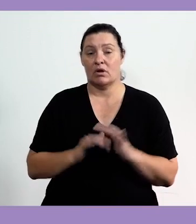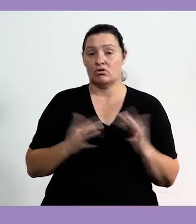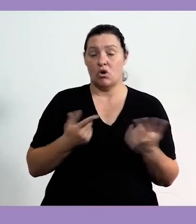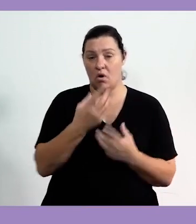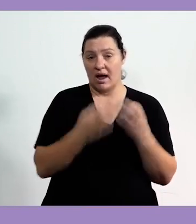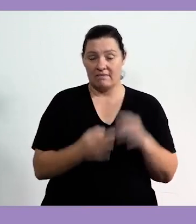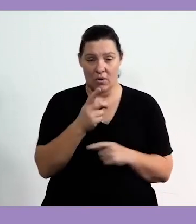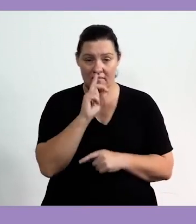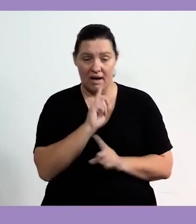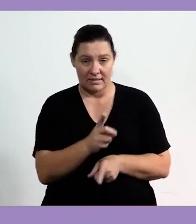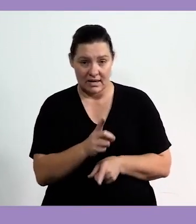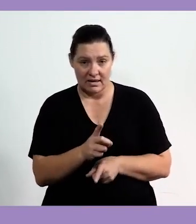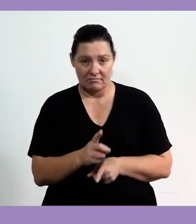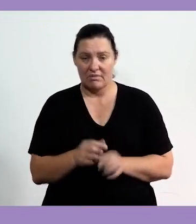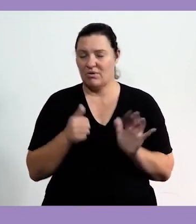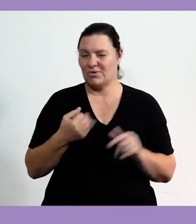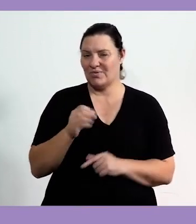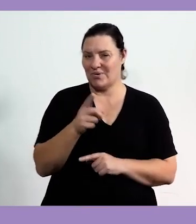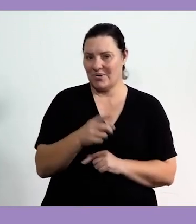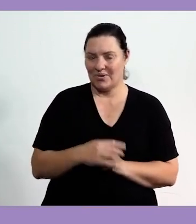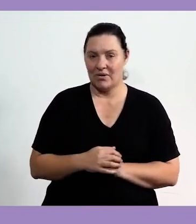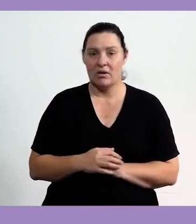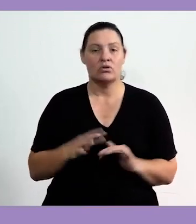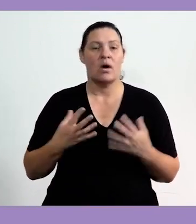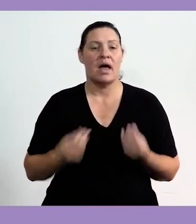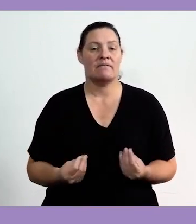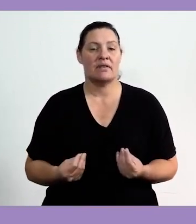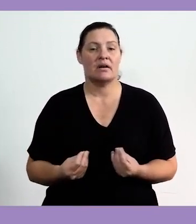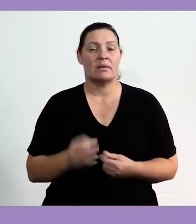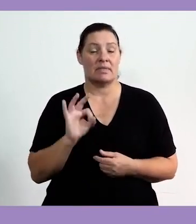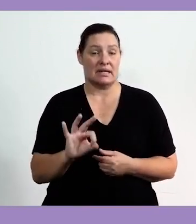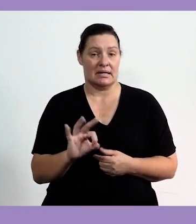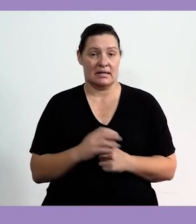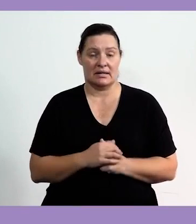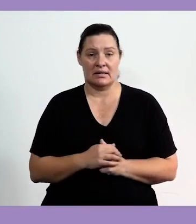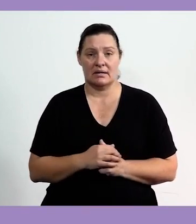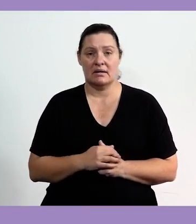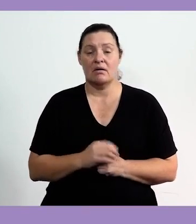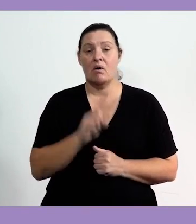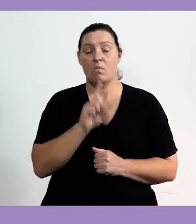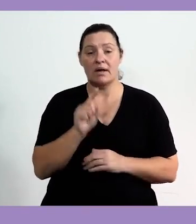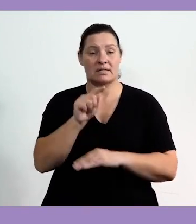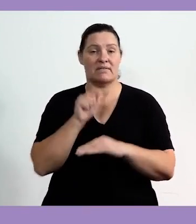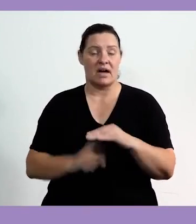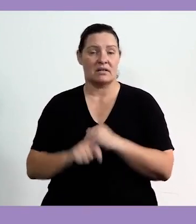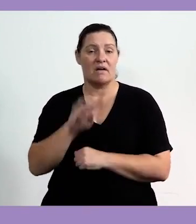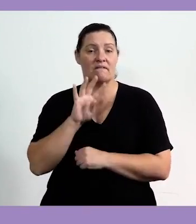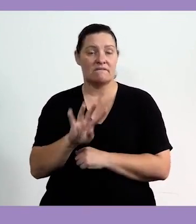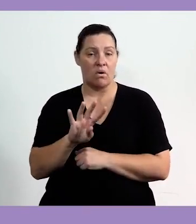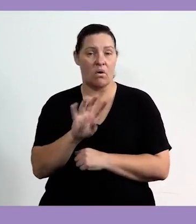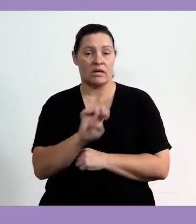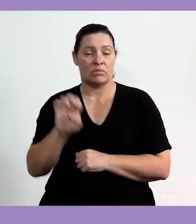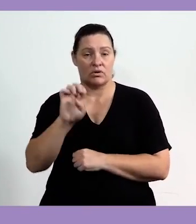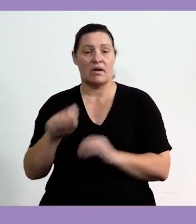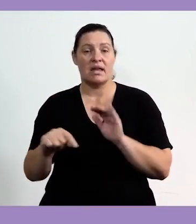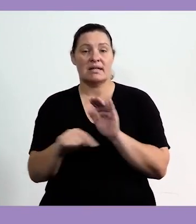27. So if you had that answer, good for you. So we have here number 3. 1